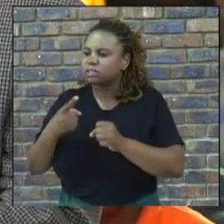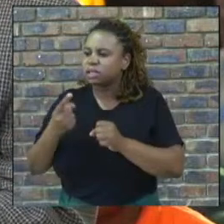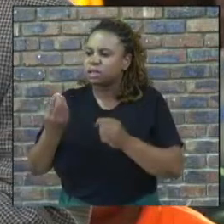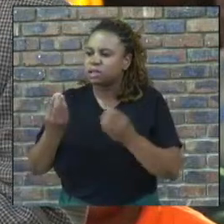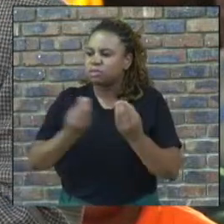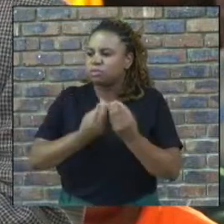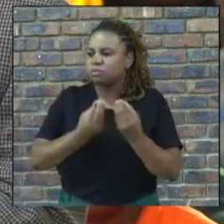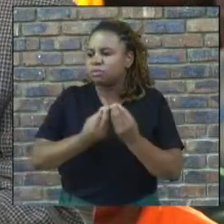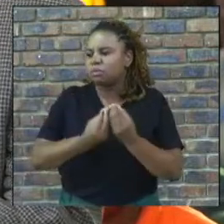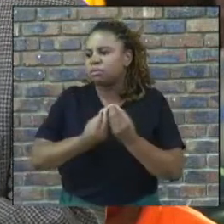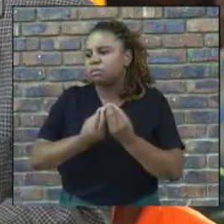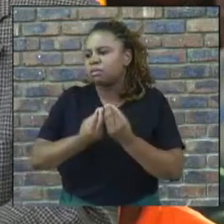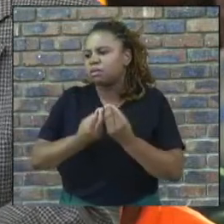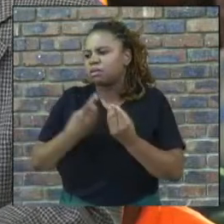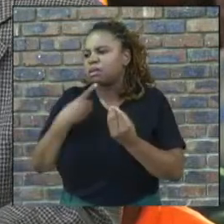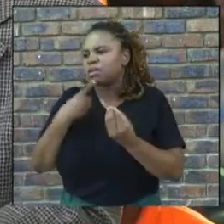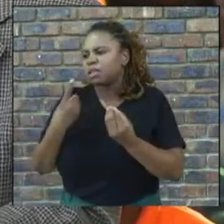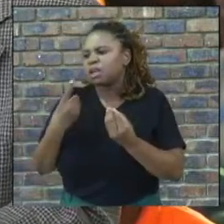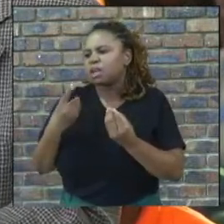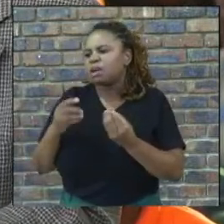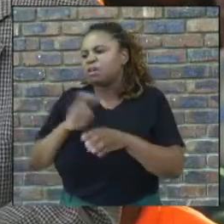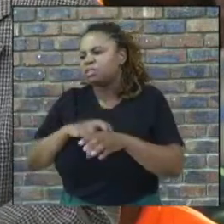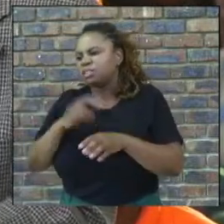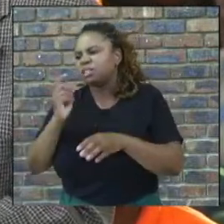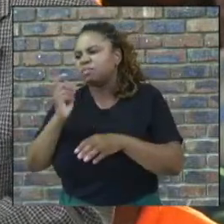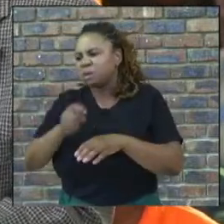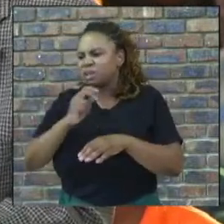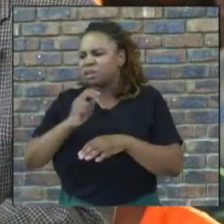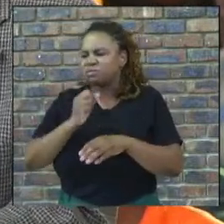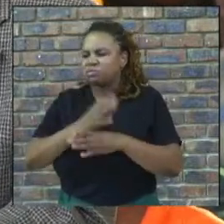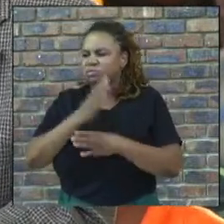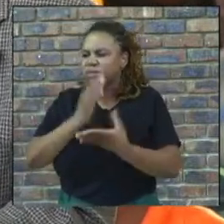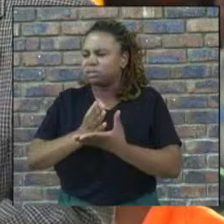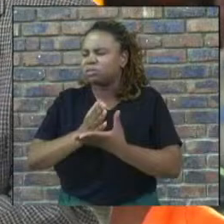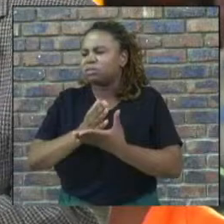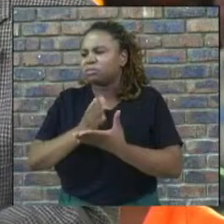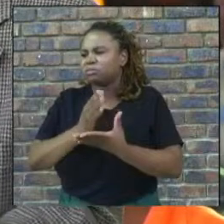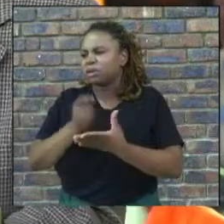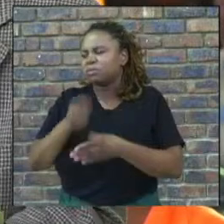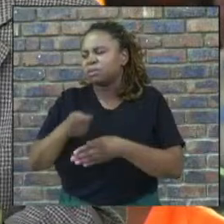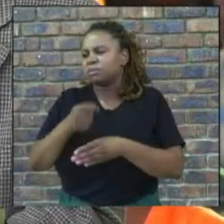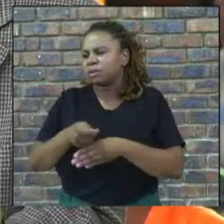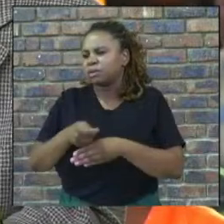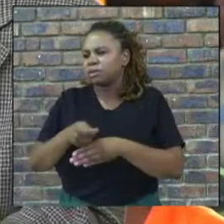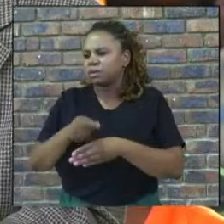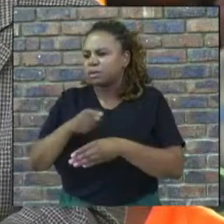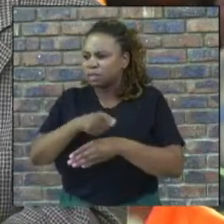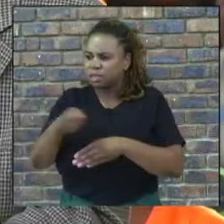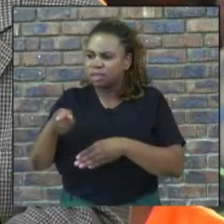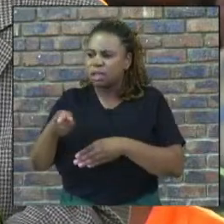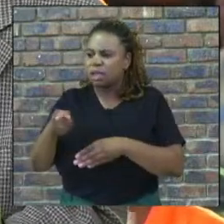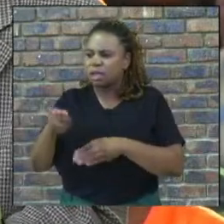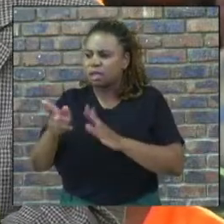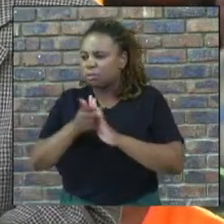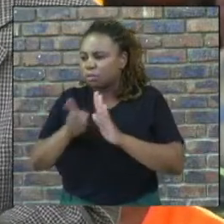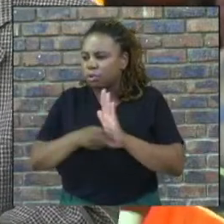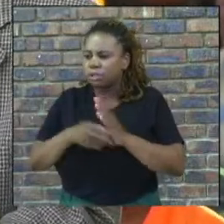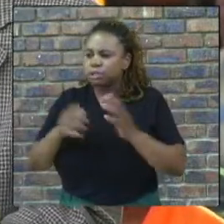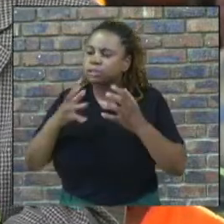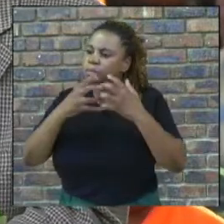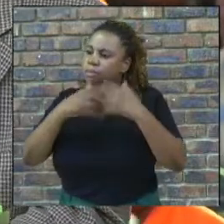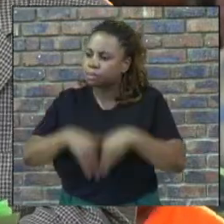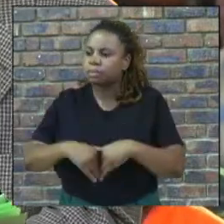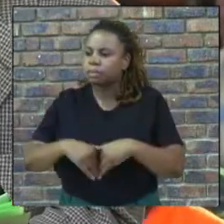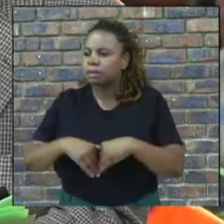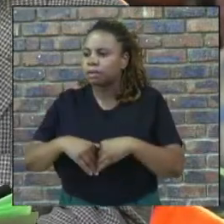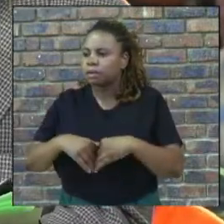zame hore o patale that policy. So ha bo botlolehile e tlo lapsa and tšhelete ya hao ya shwella. Ganti no na le tsela hore mohlomong o